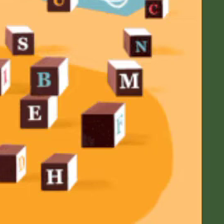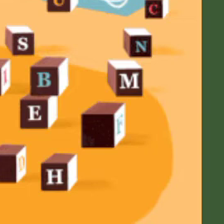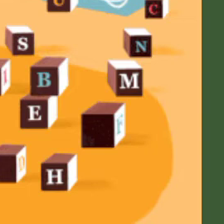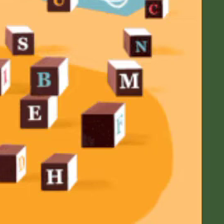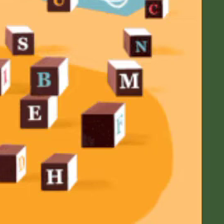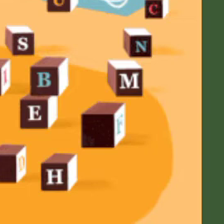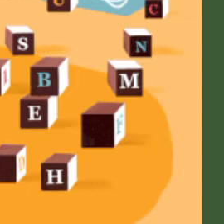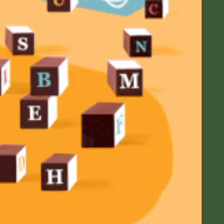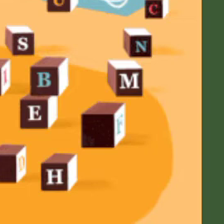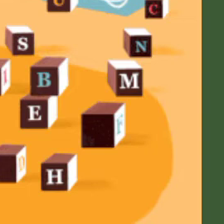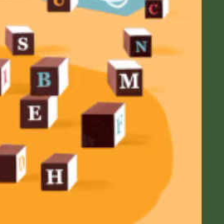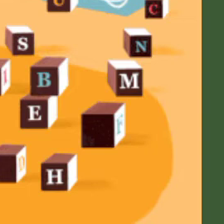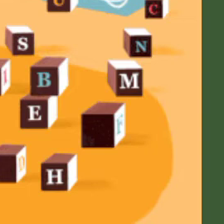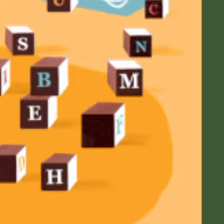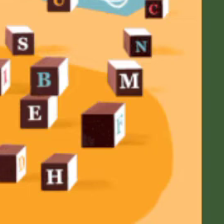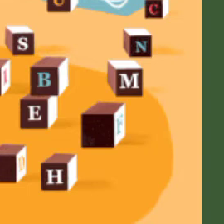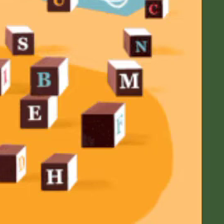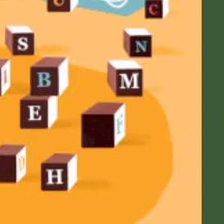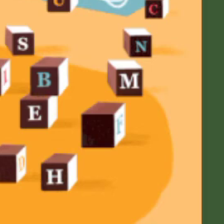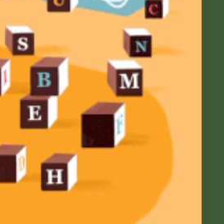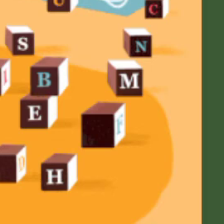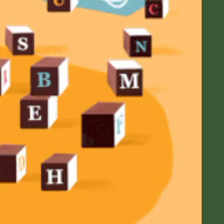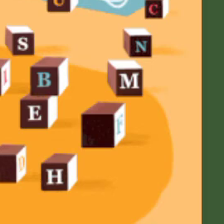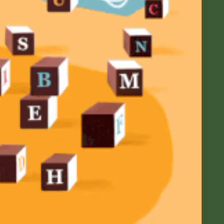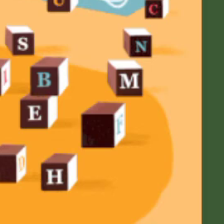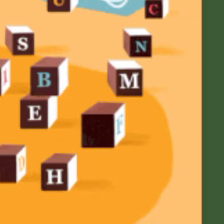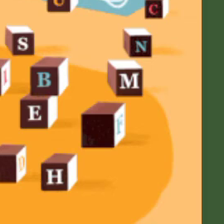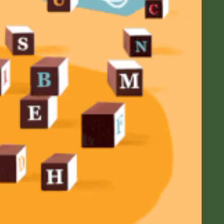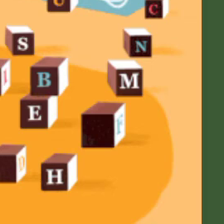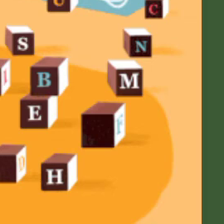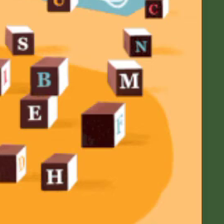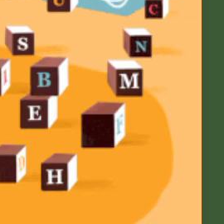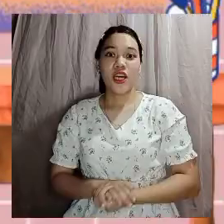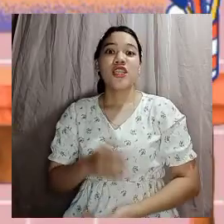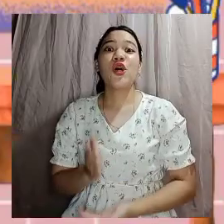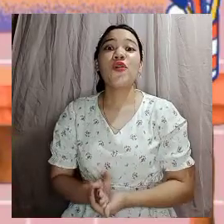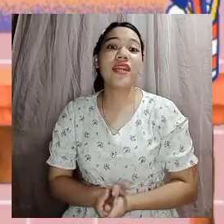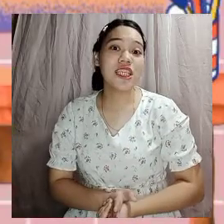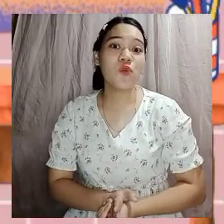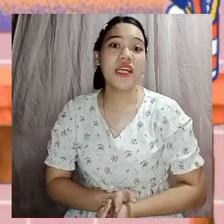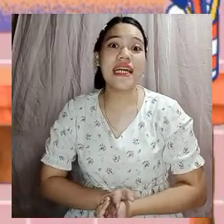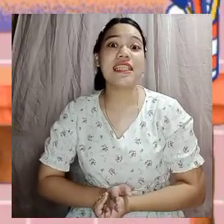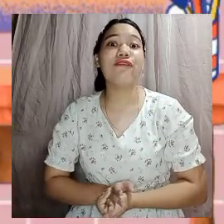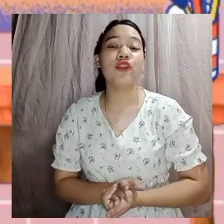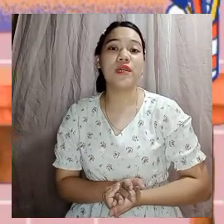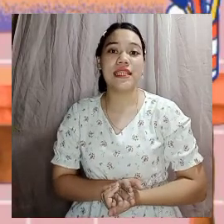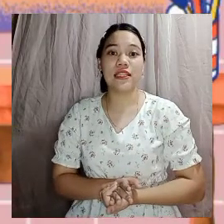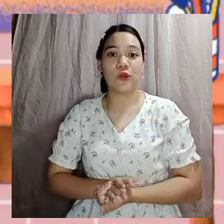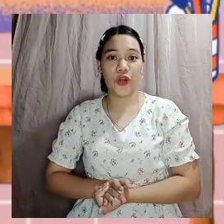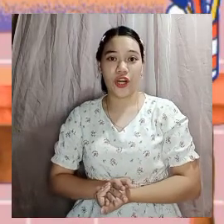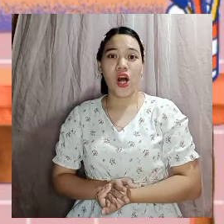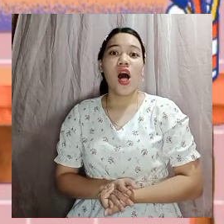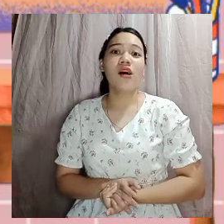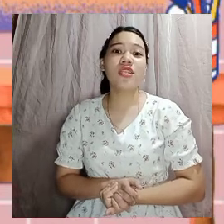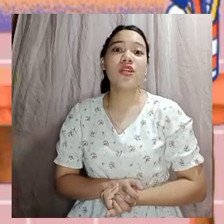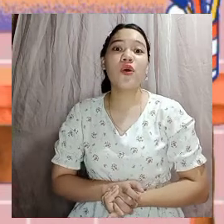such as school for school or adding sounds to words. So the next one is the fluency